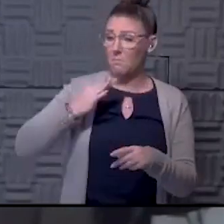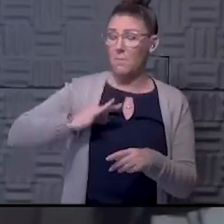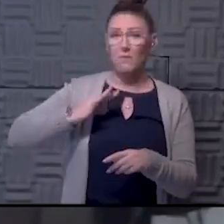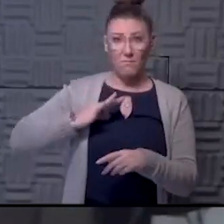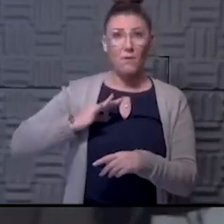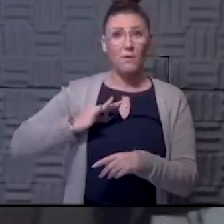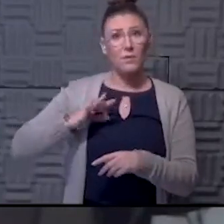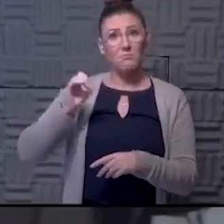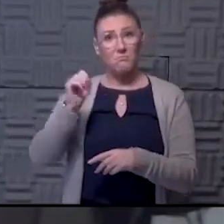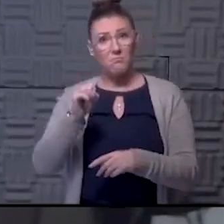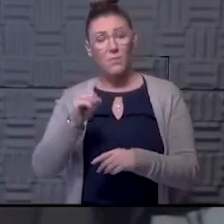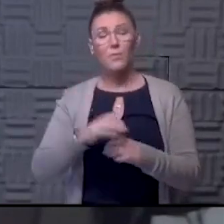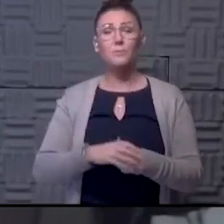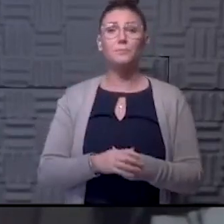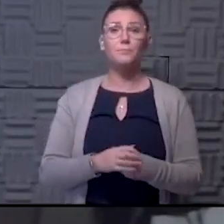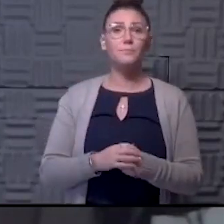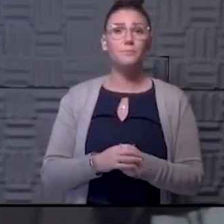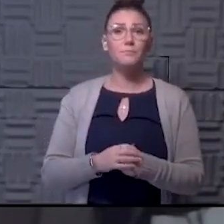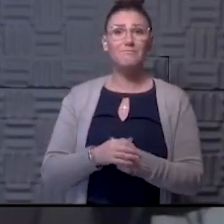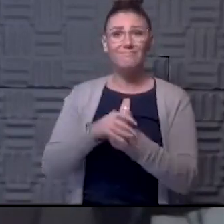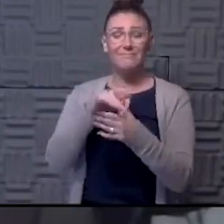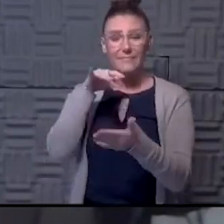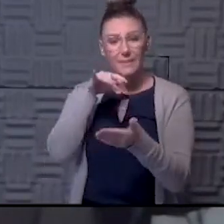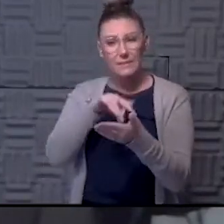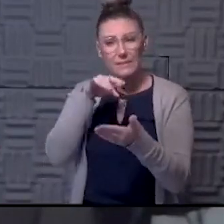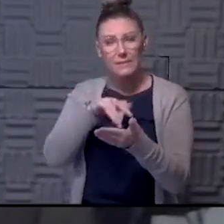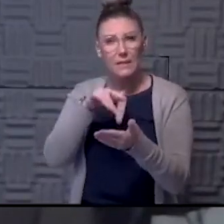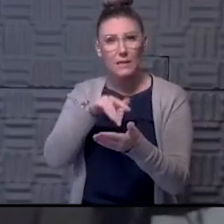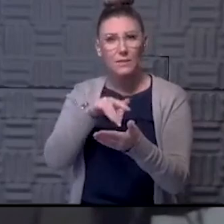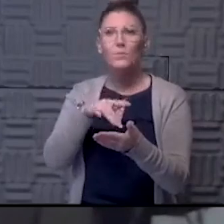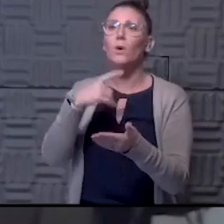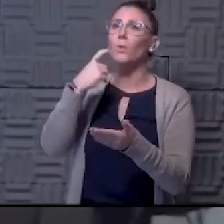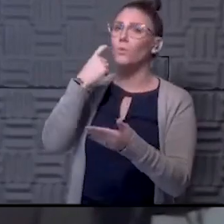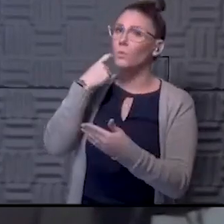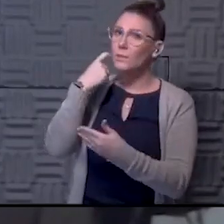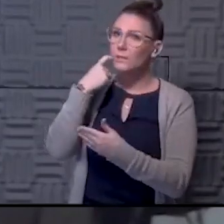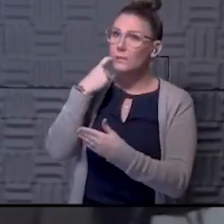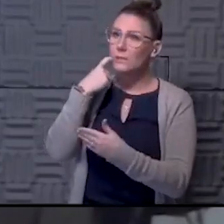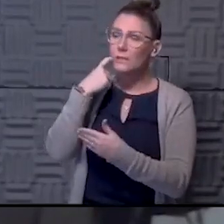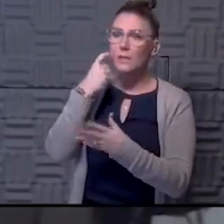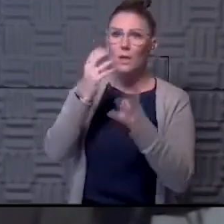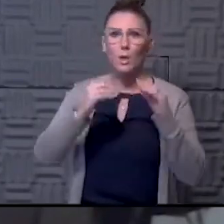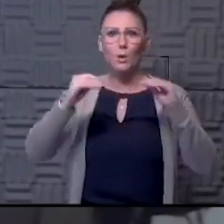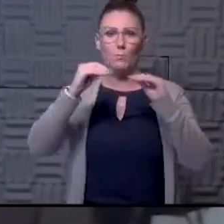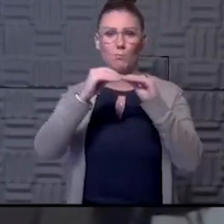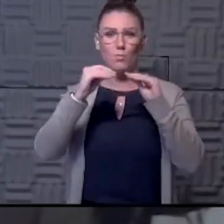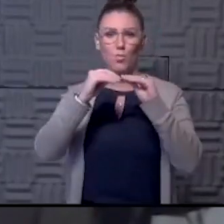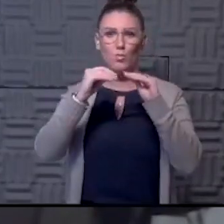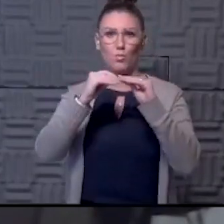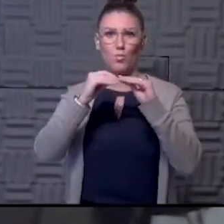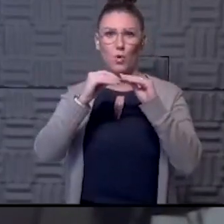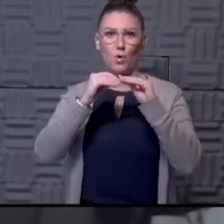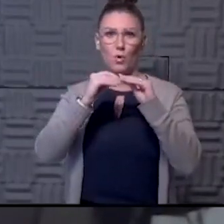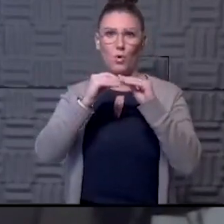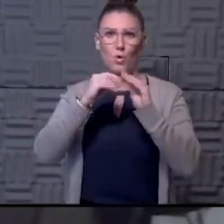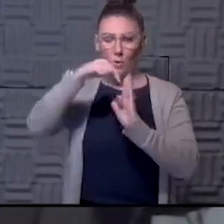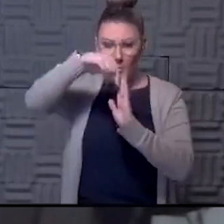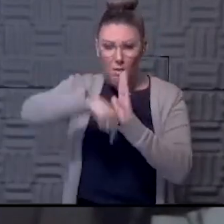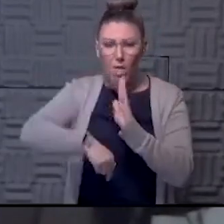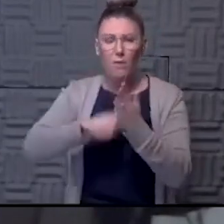It's the studies. We just got a more substantial study on